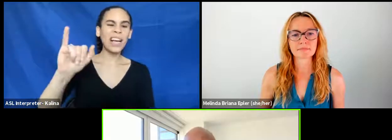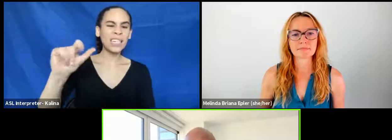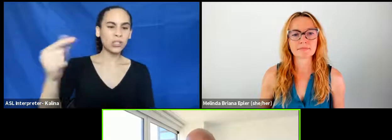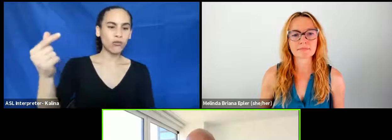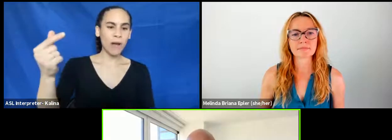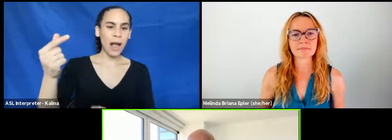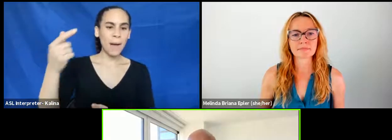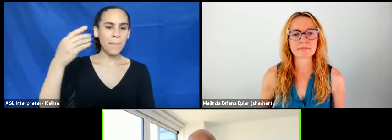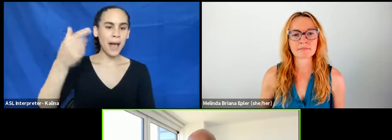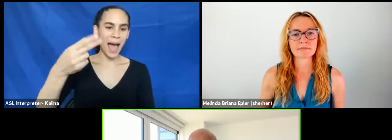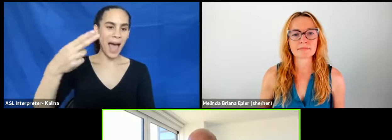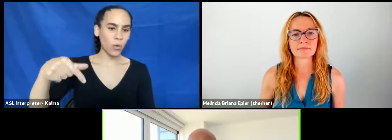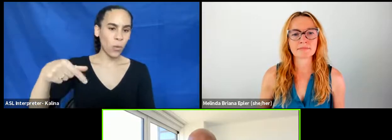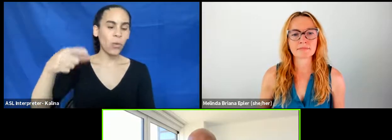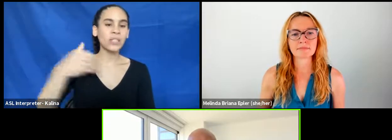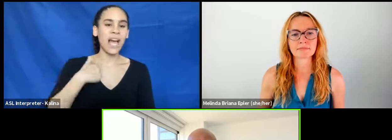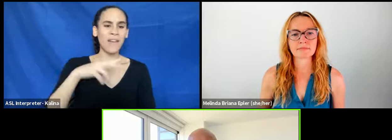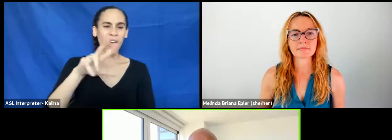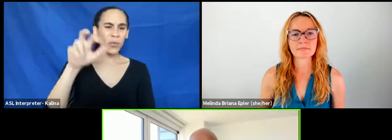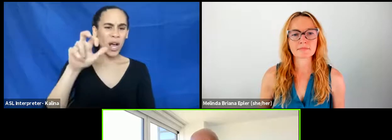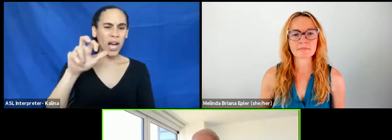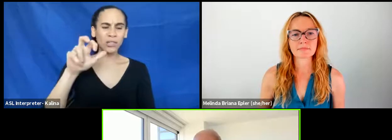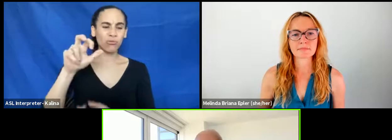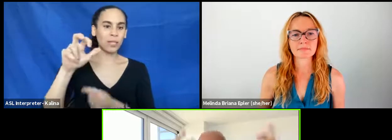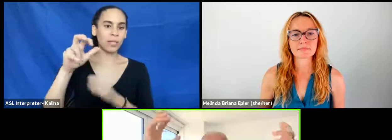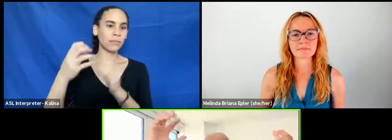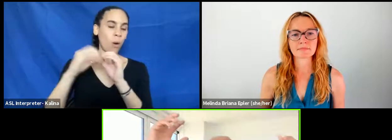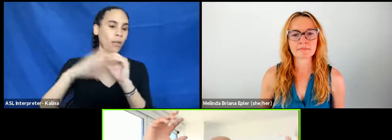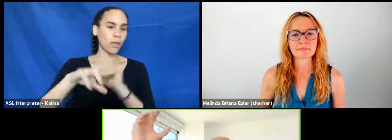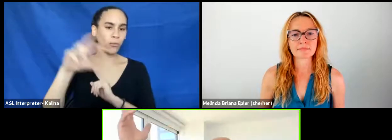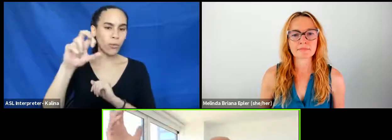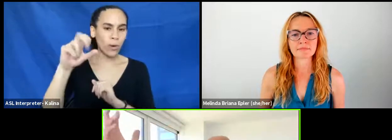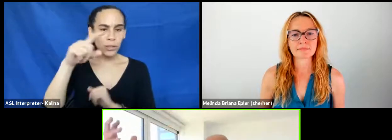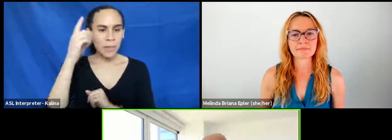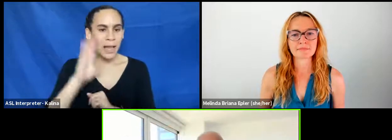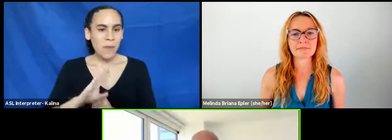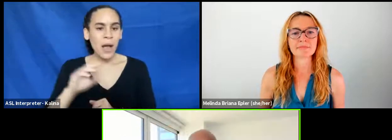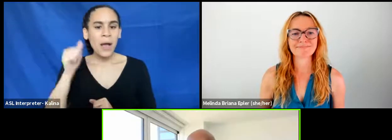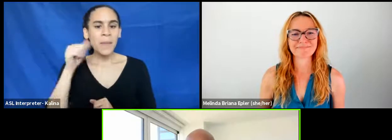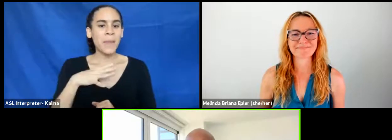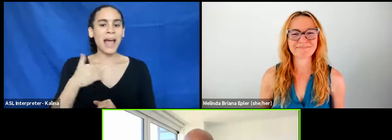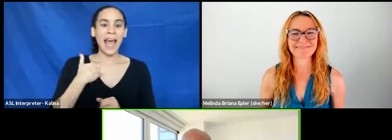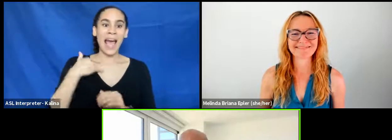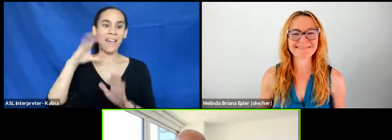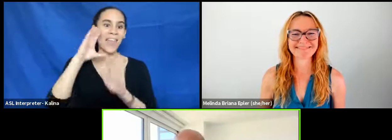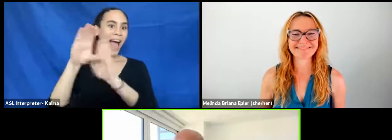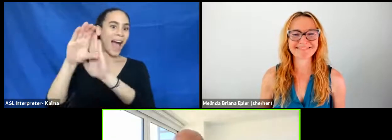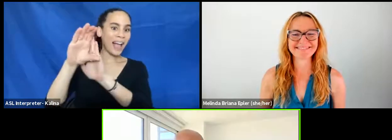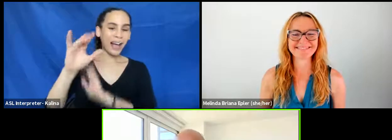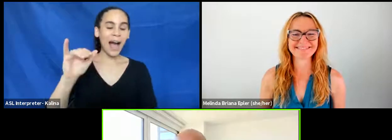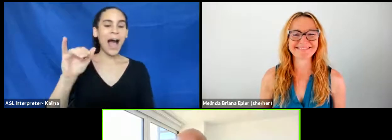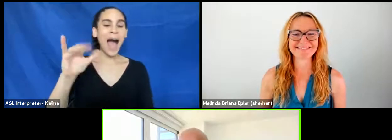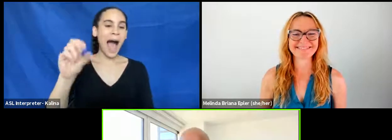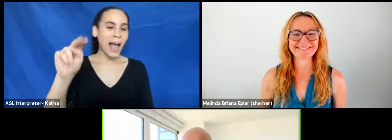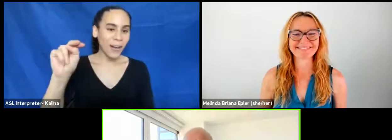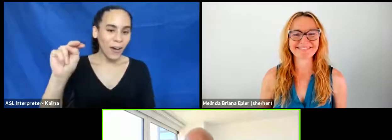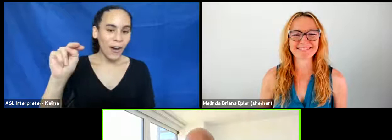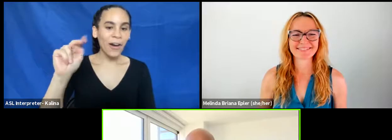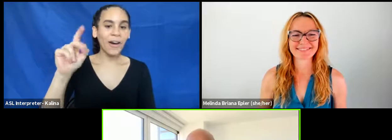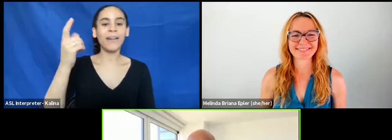300 plus Black and brown men there, about 30 speakers. We had the Icon, Dapper Dan there, the keynote.